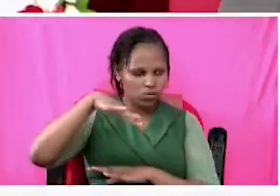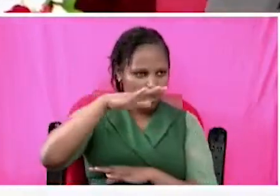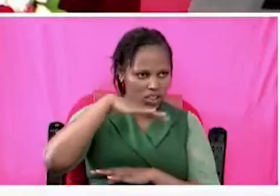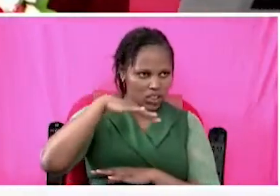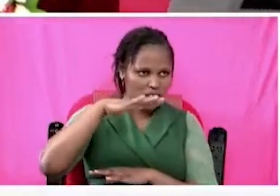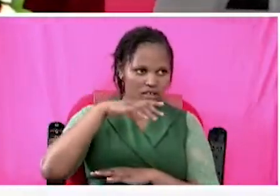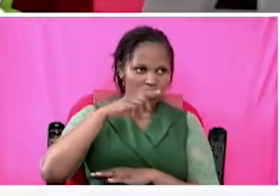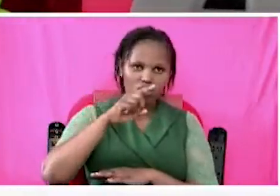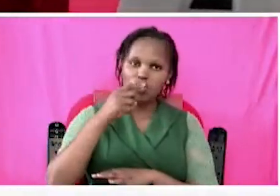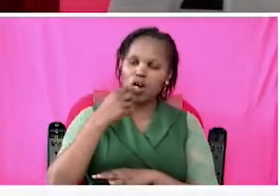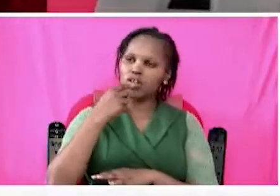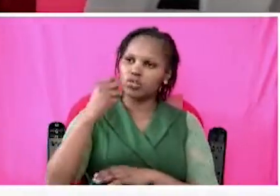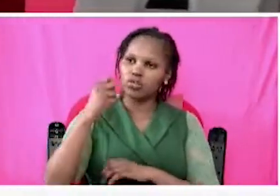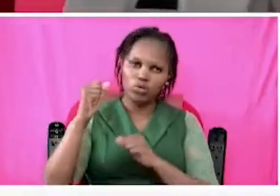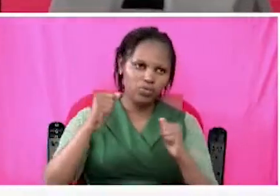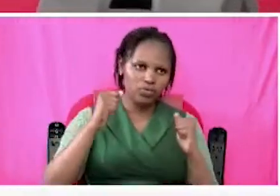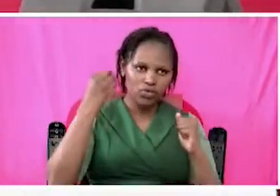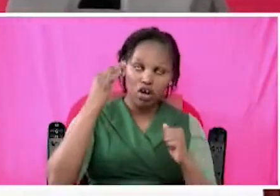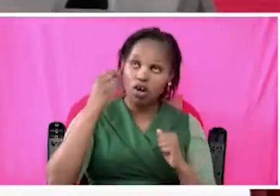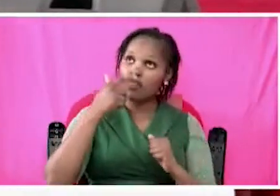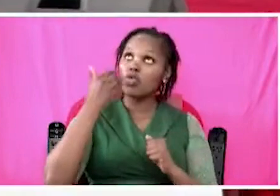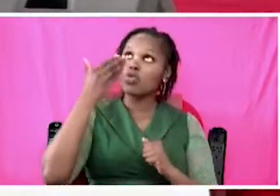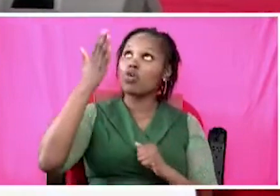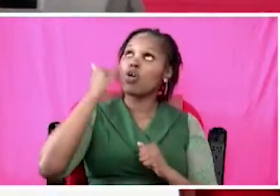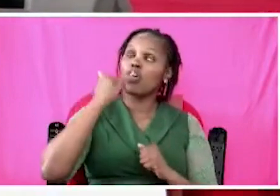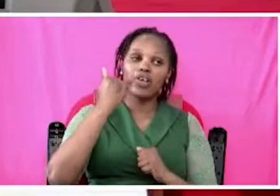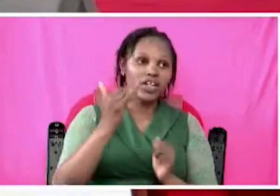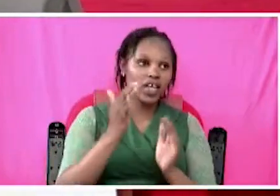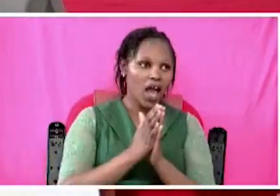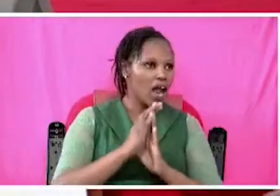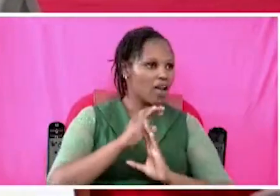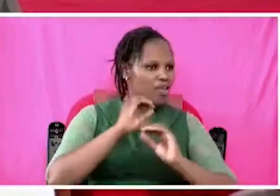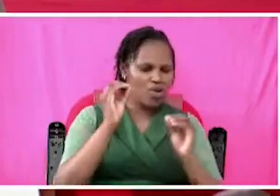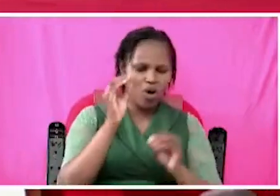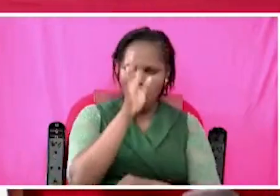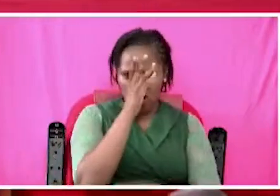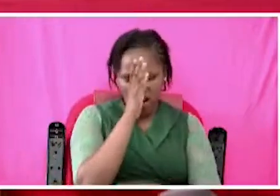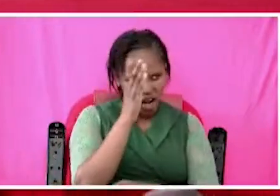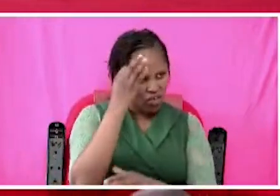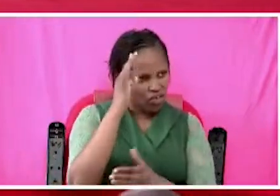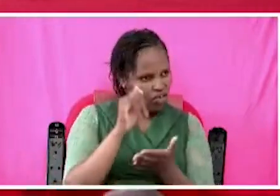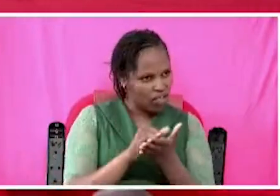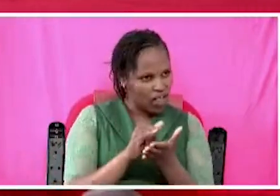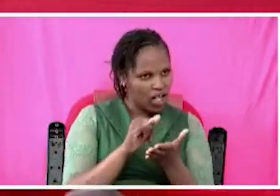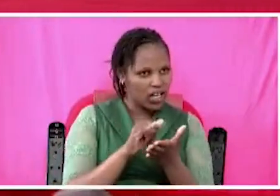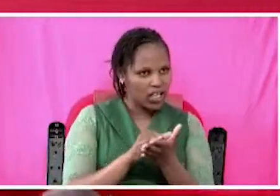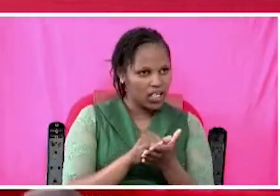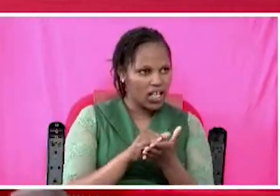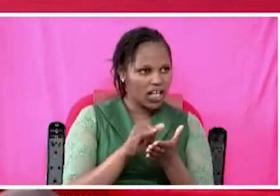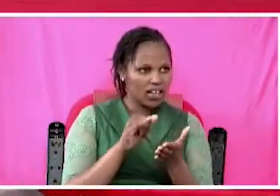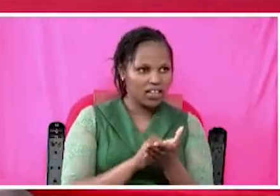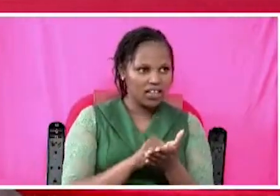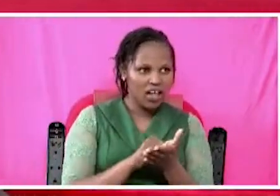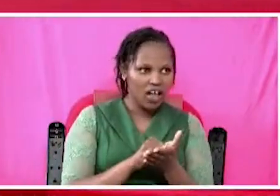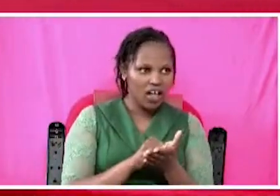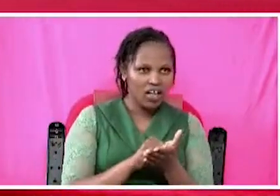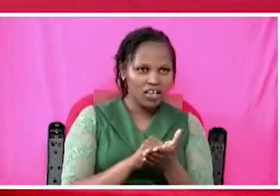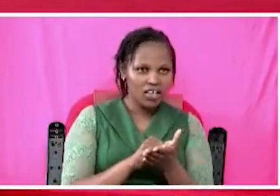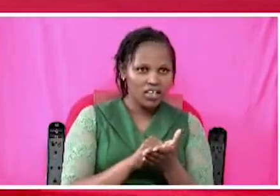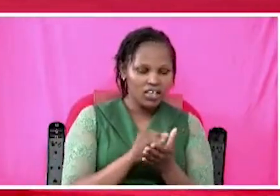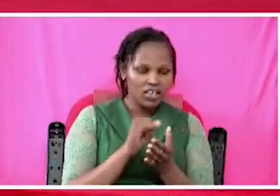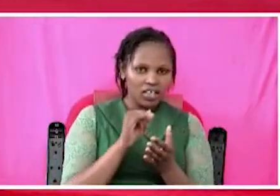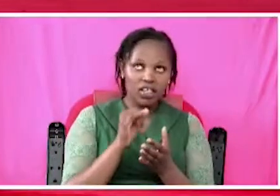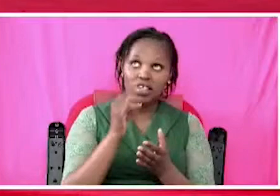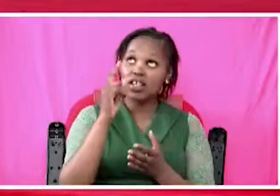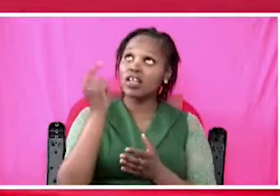are so confident of who God is. And there's no doubt at all that he delivers and comes through for you. I